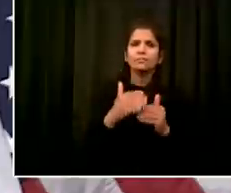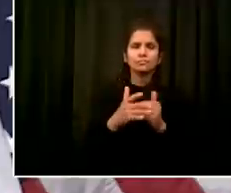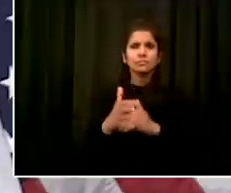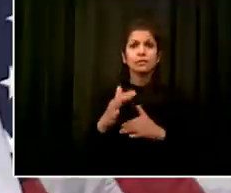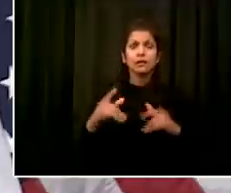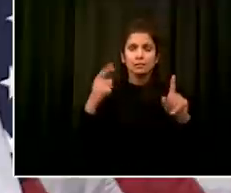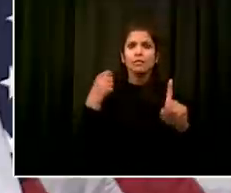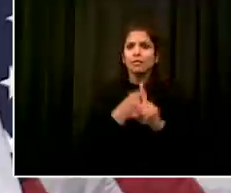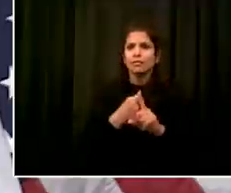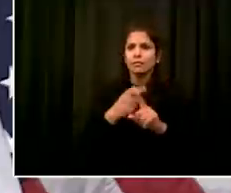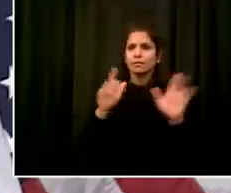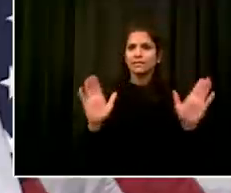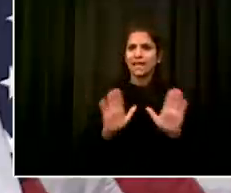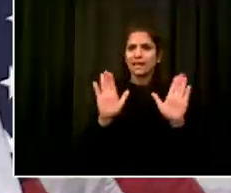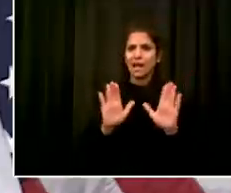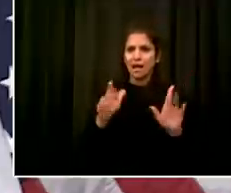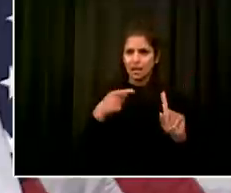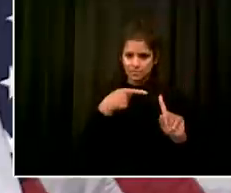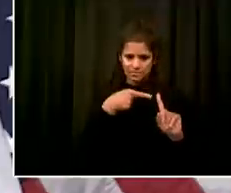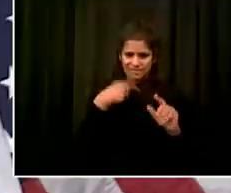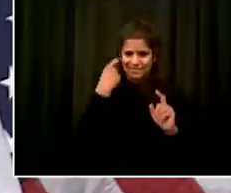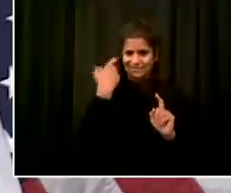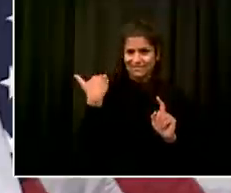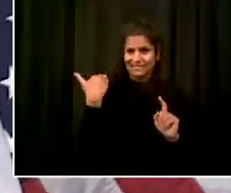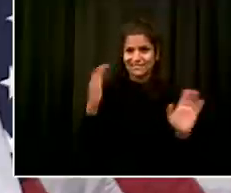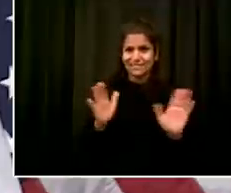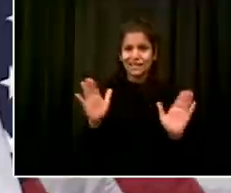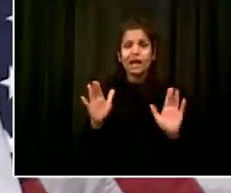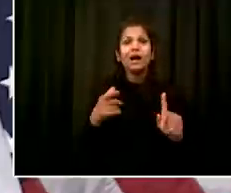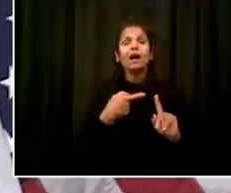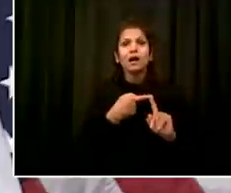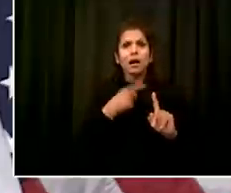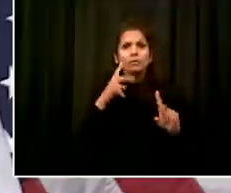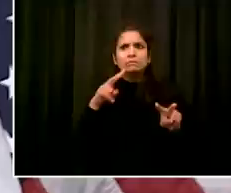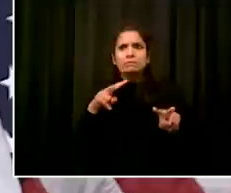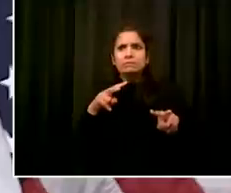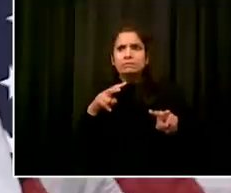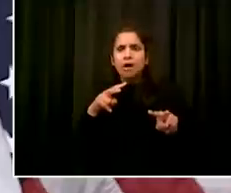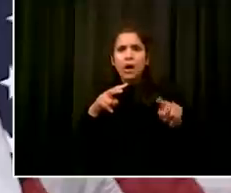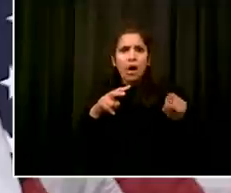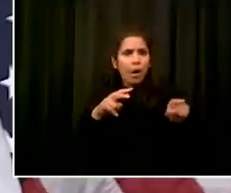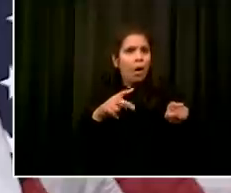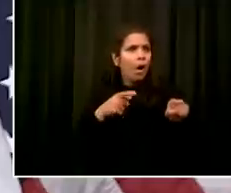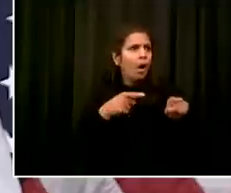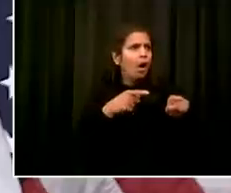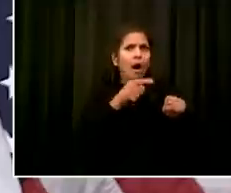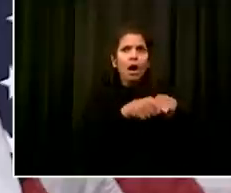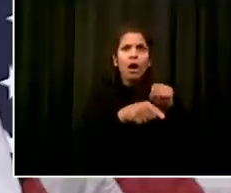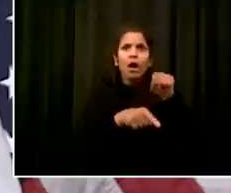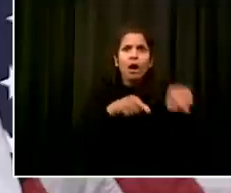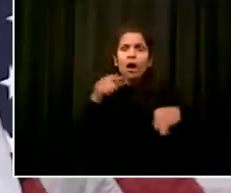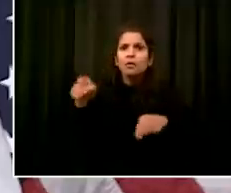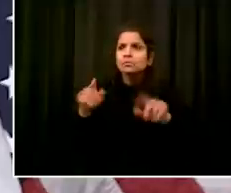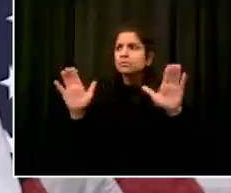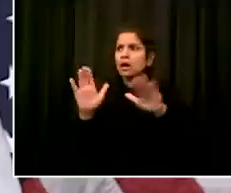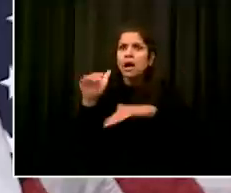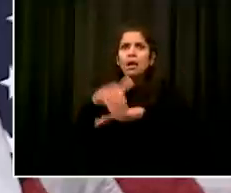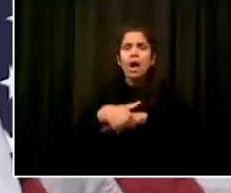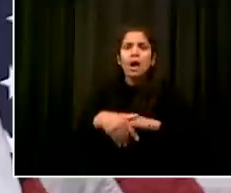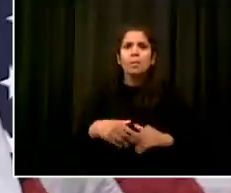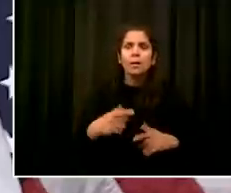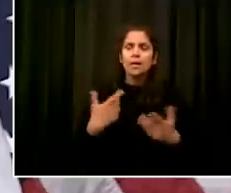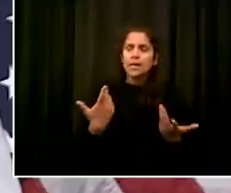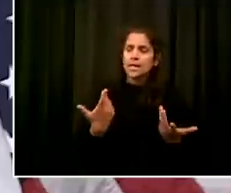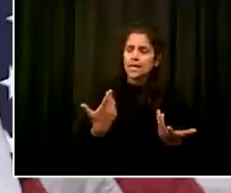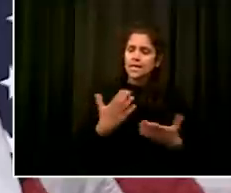nights. We thought it was going to be very localized. We set up for that reality. We found something different. We went to a much more aggressive strategy. It worked much